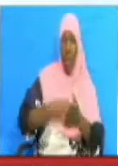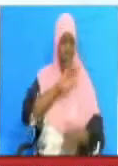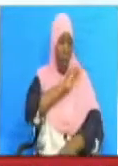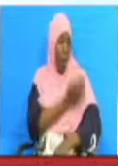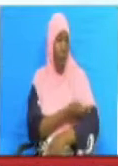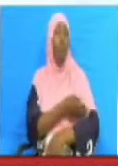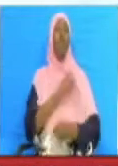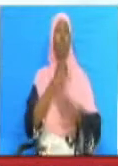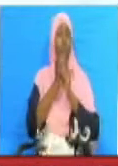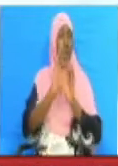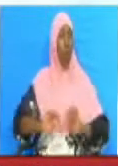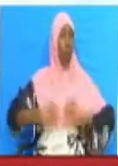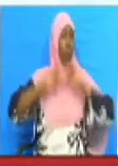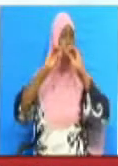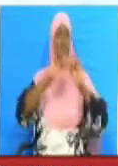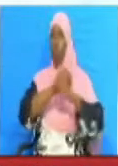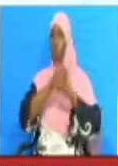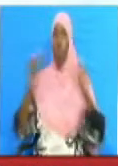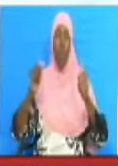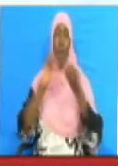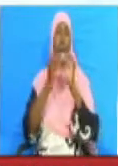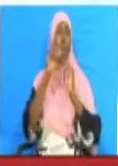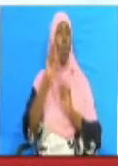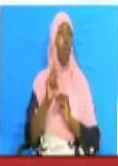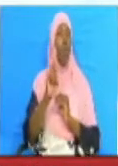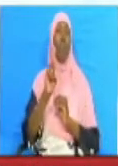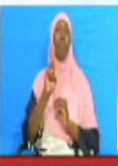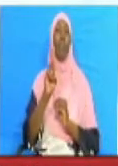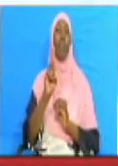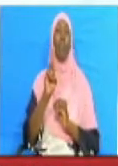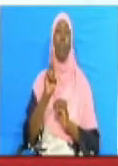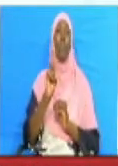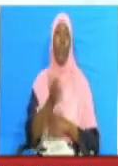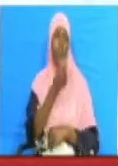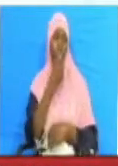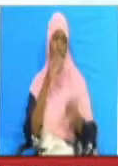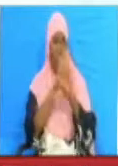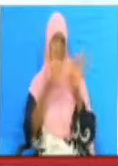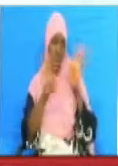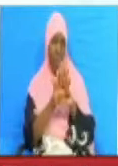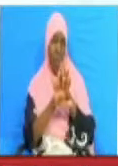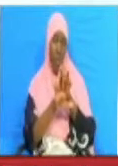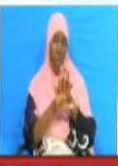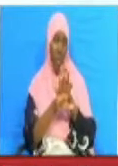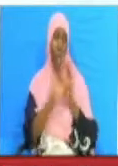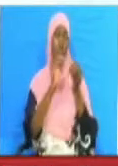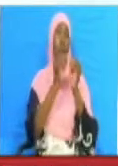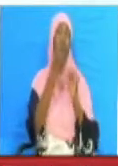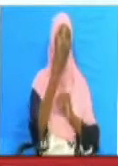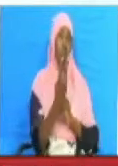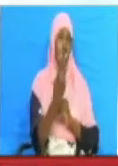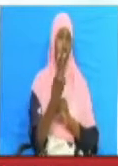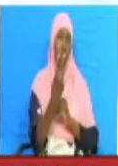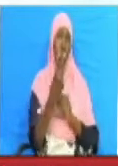two-pronged. Number one is medical equipment, and number two will be livelihood